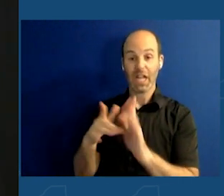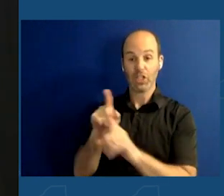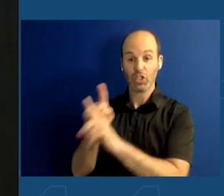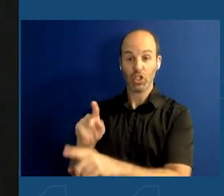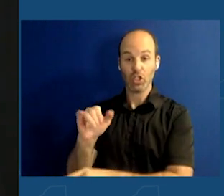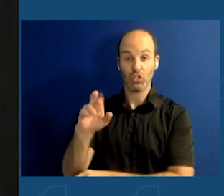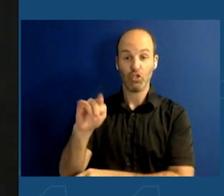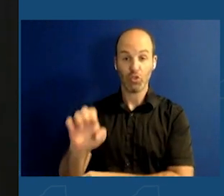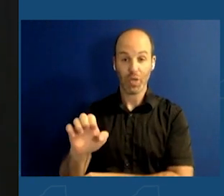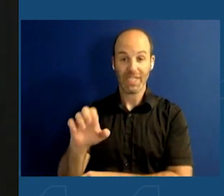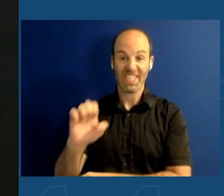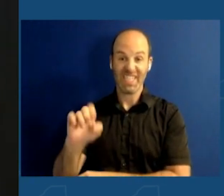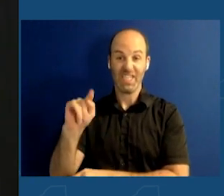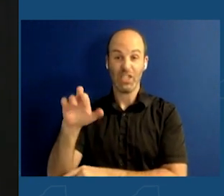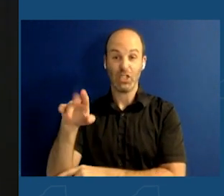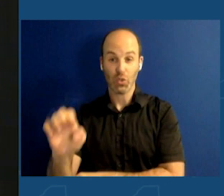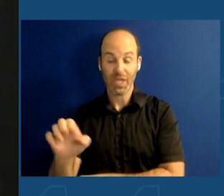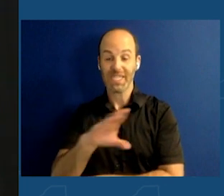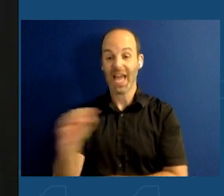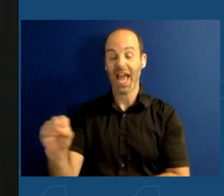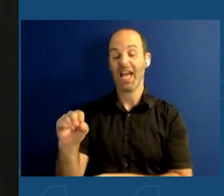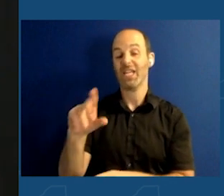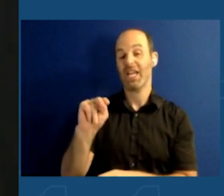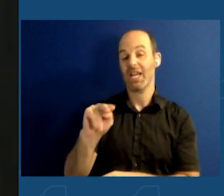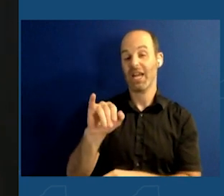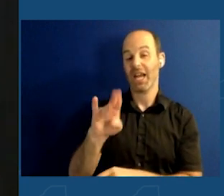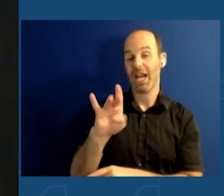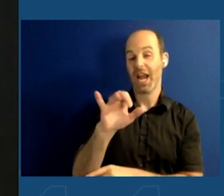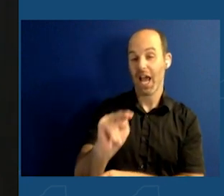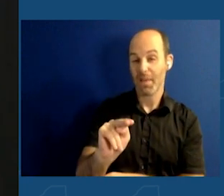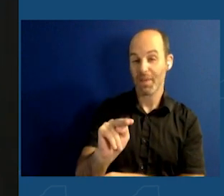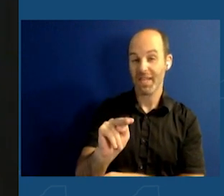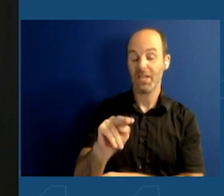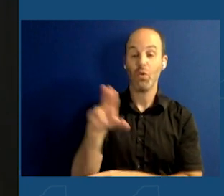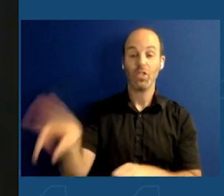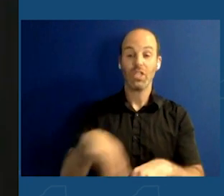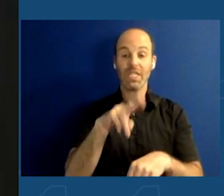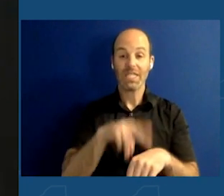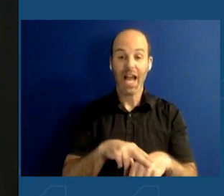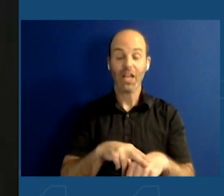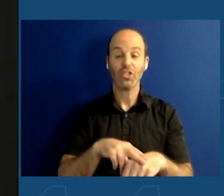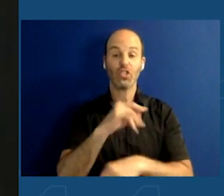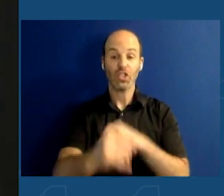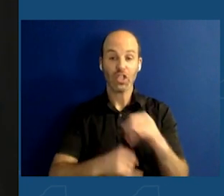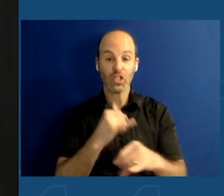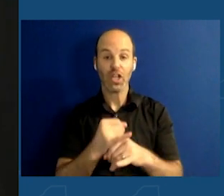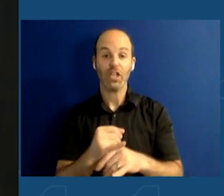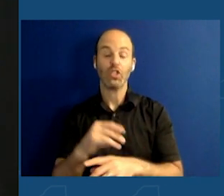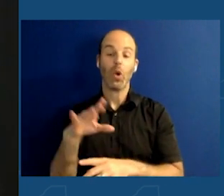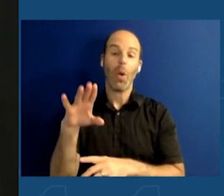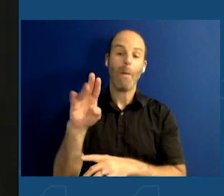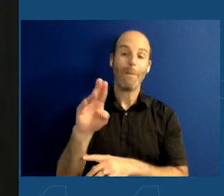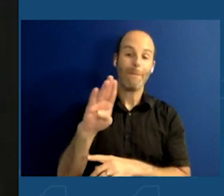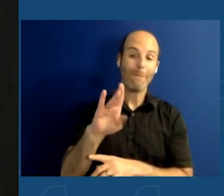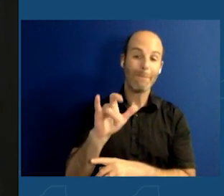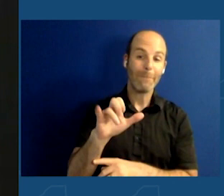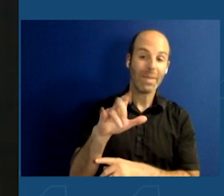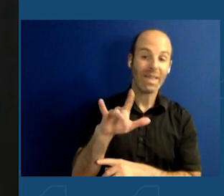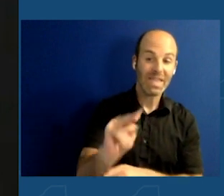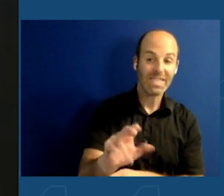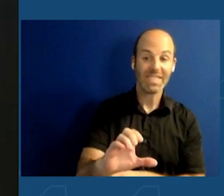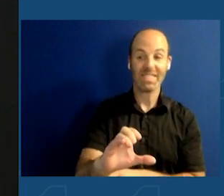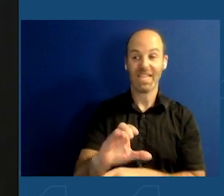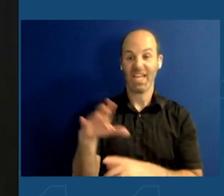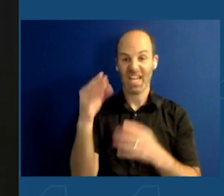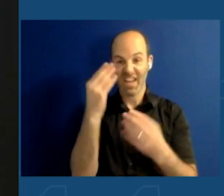about, NIBIN, which is the National Integrated Ballistic Information Network. That's the way that law enforcement can now connect the dots